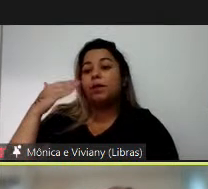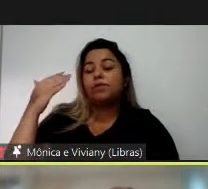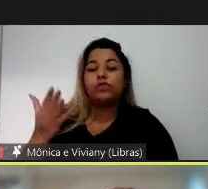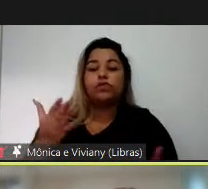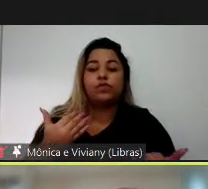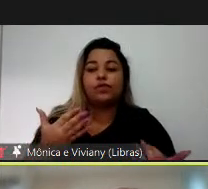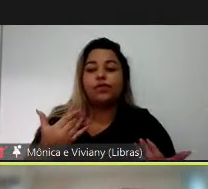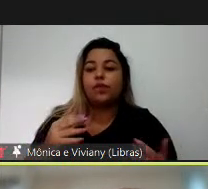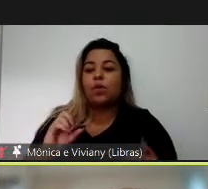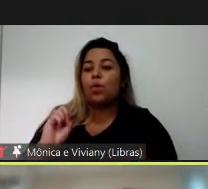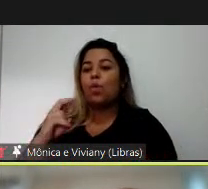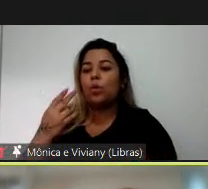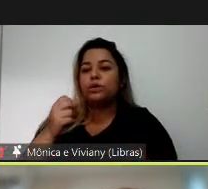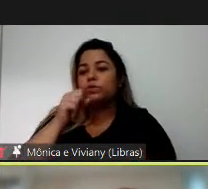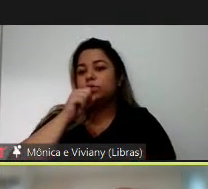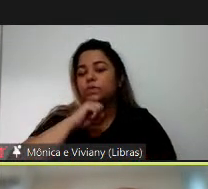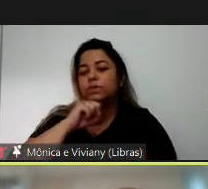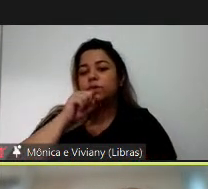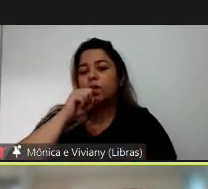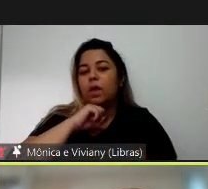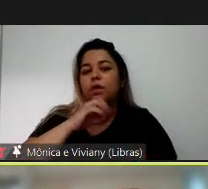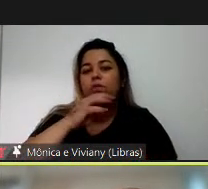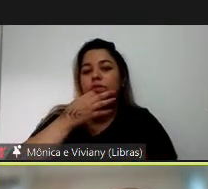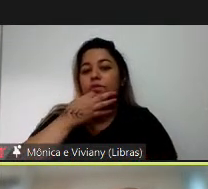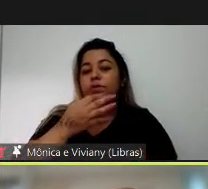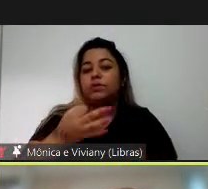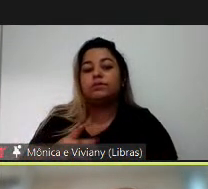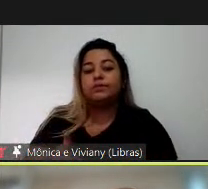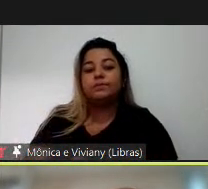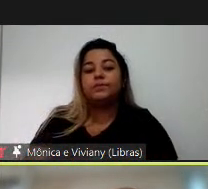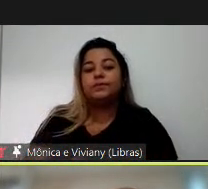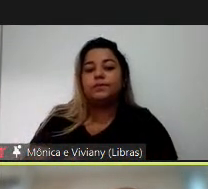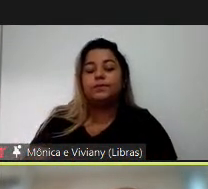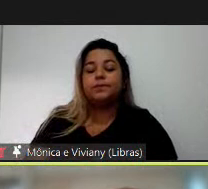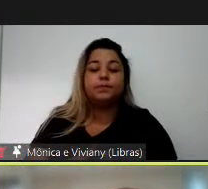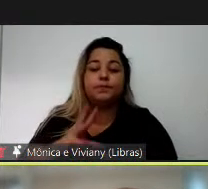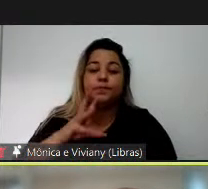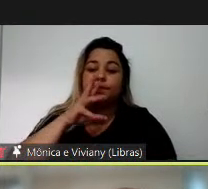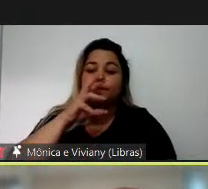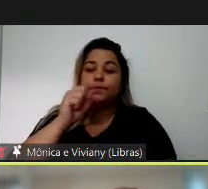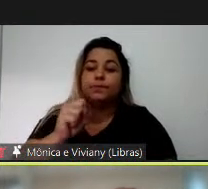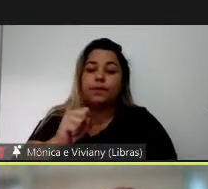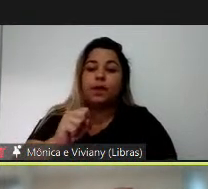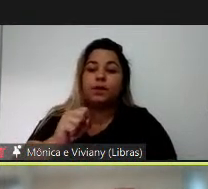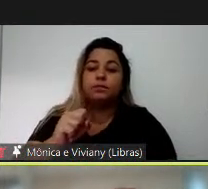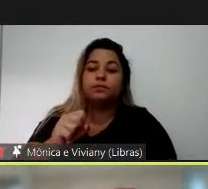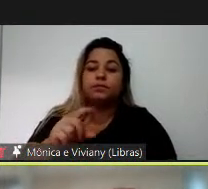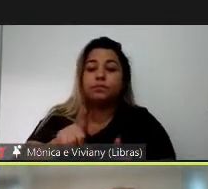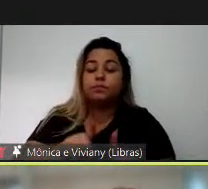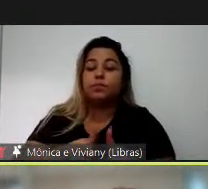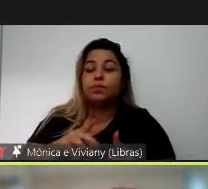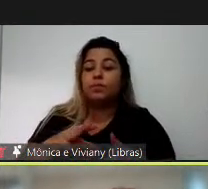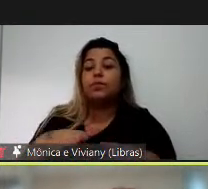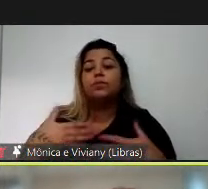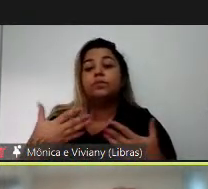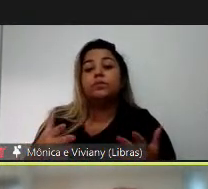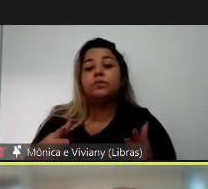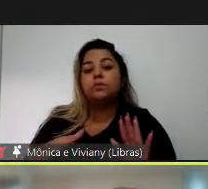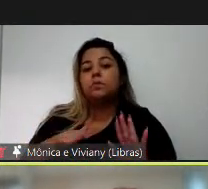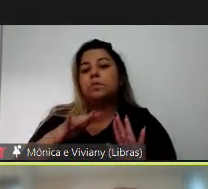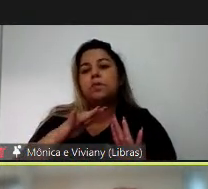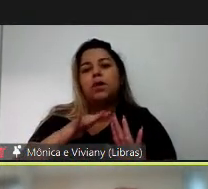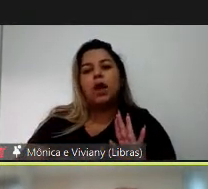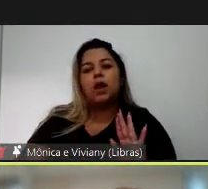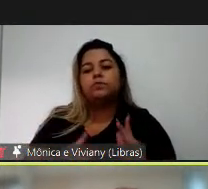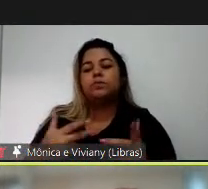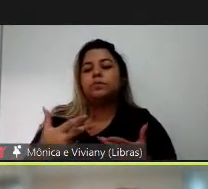adolescent, adult, and an old person. So these are recommendations to strengthen to incorporate this agenda. So